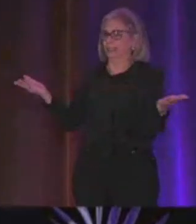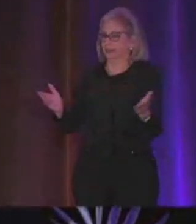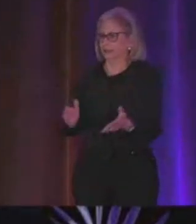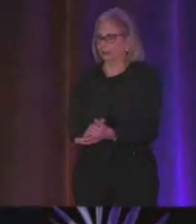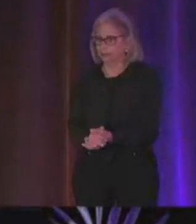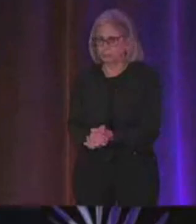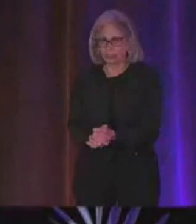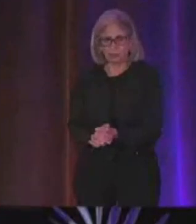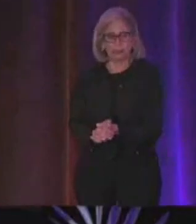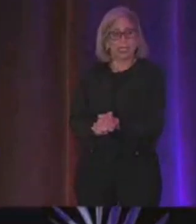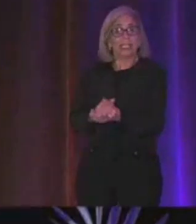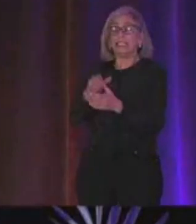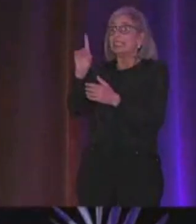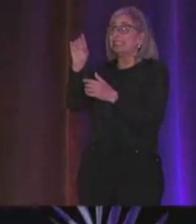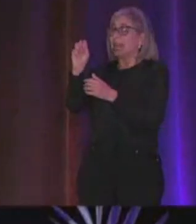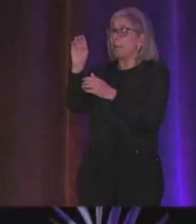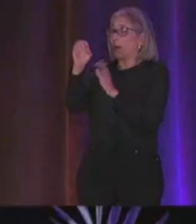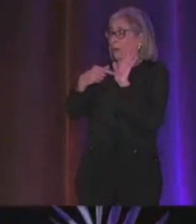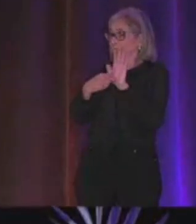So let's see a demo.